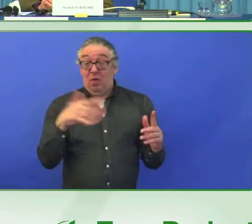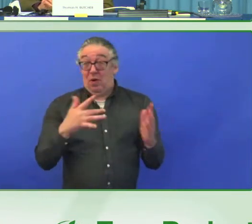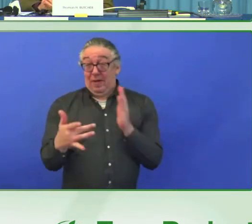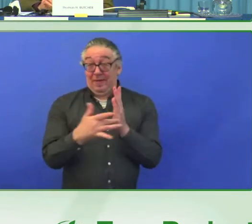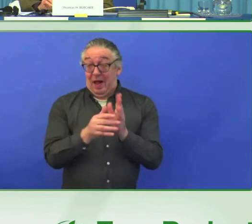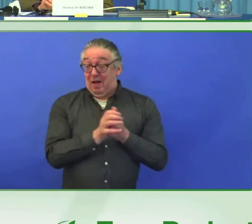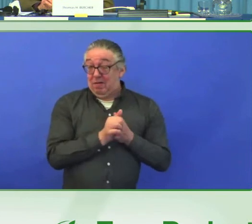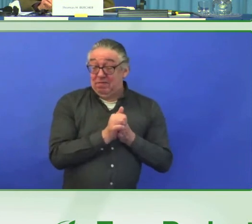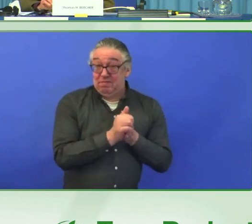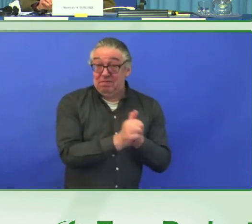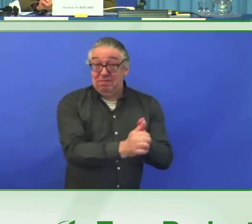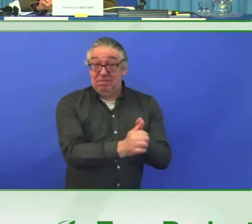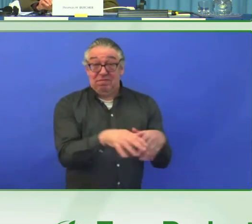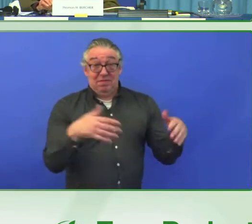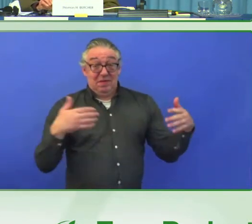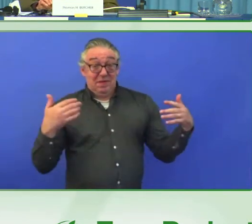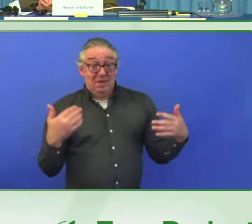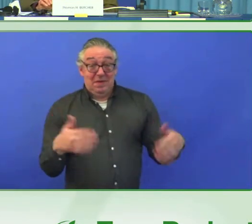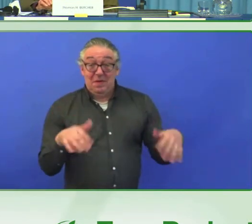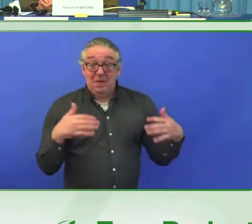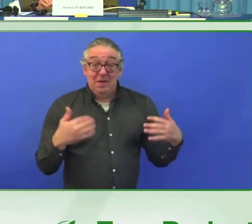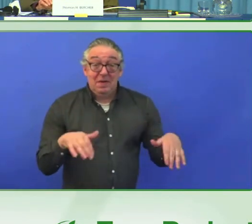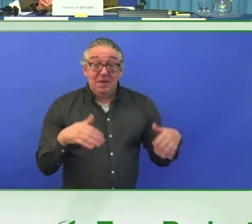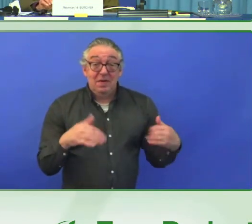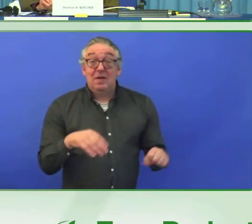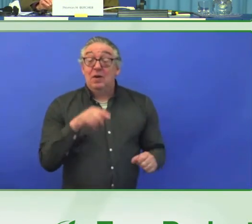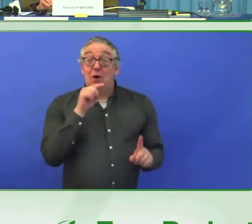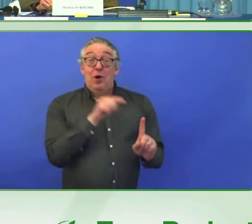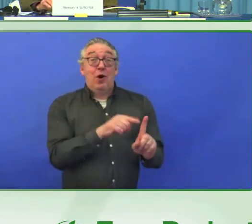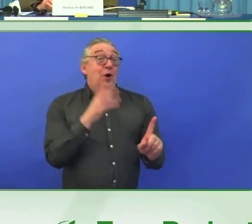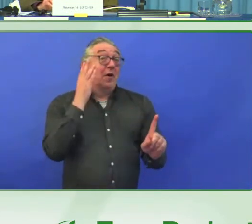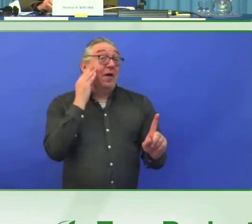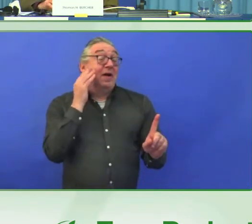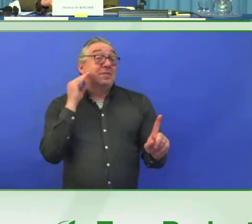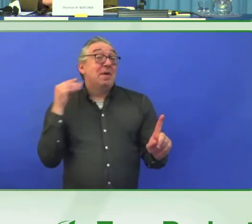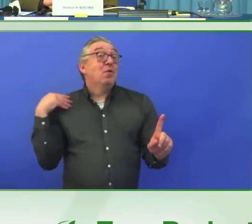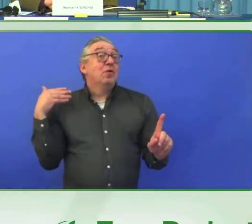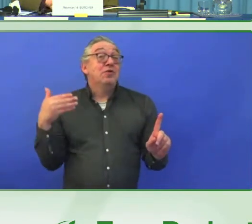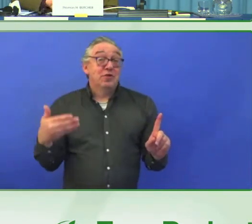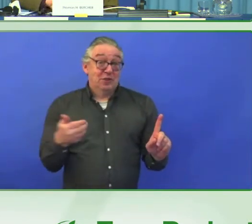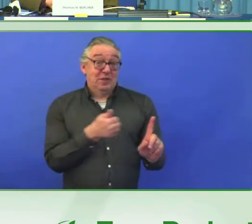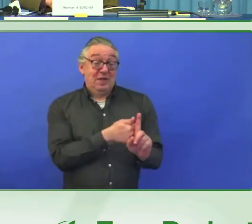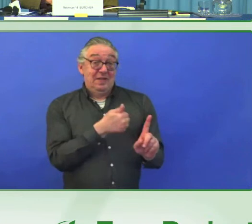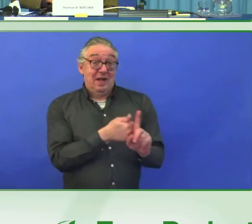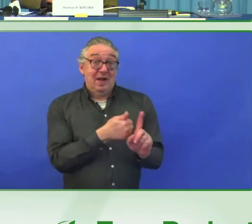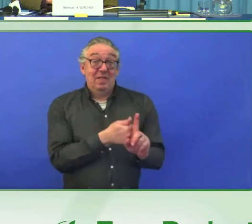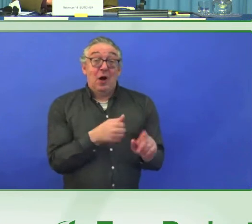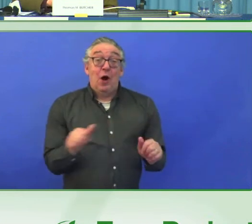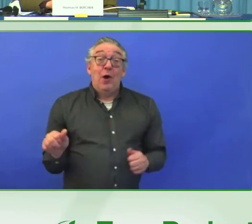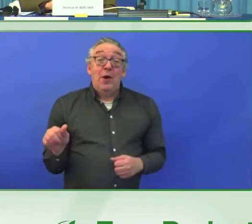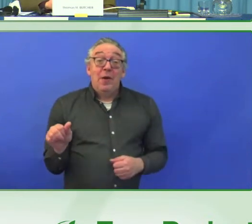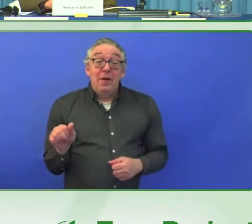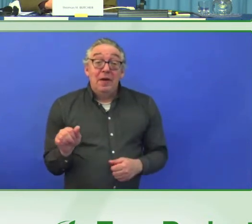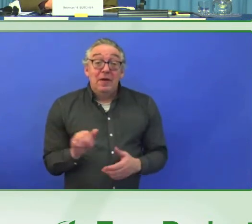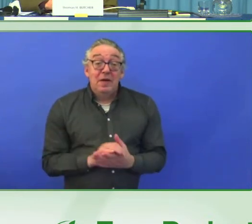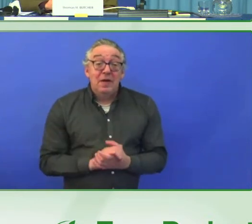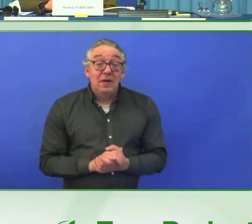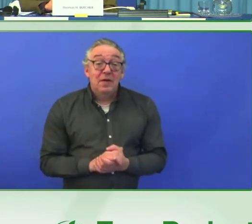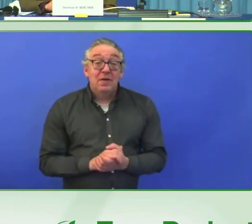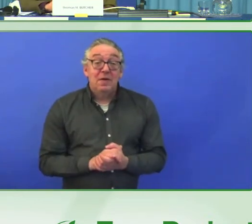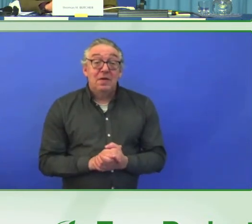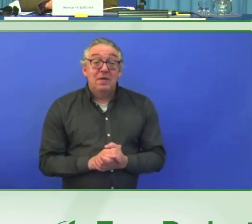human-first thinking is rooted in her experience as a first-generation Asian immigrant, rose to the executive rank,